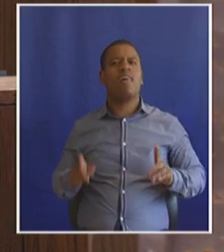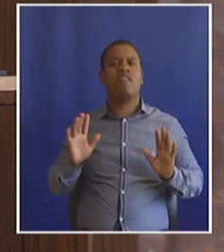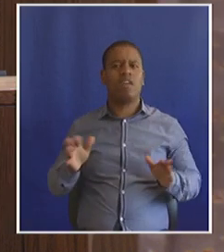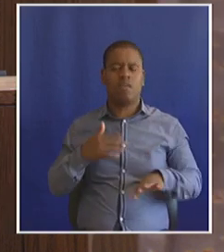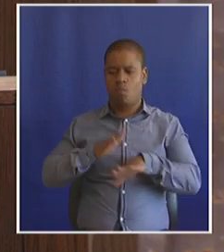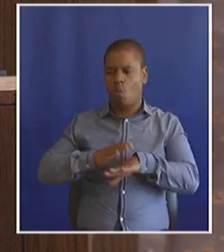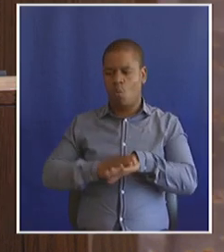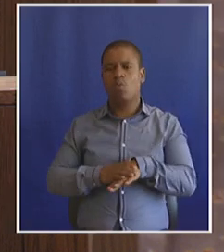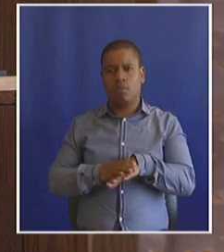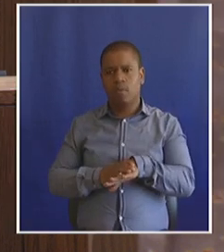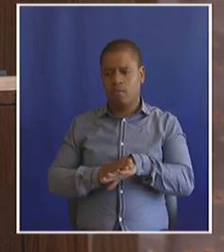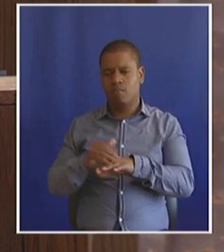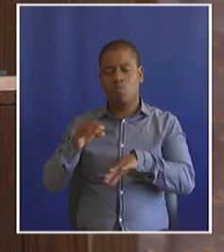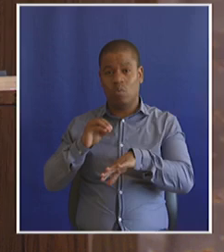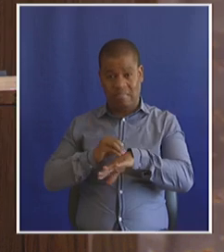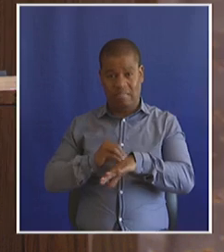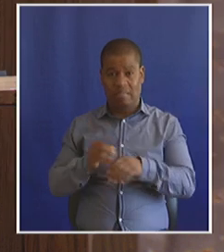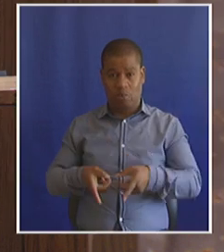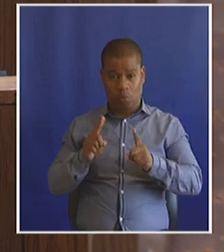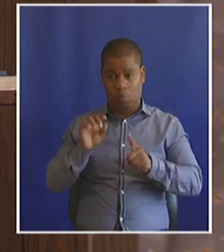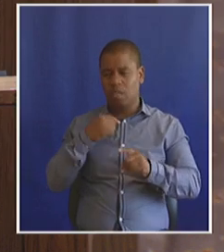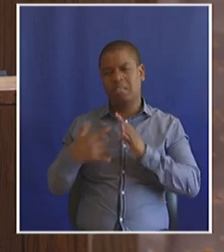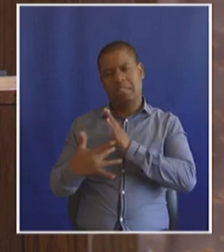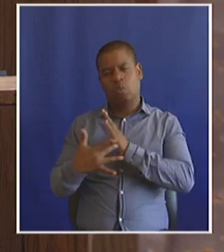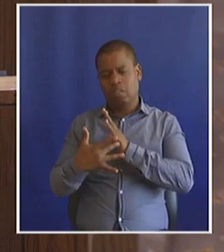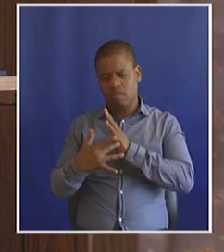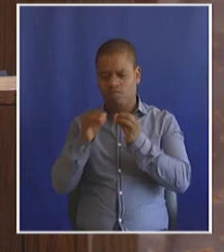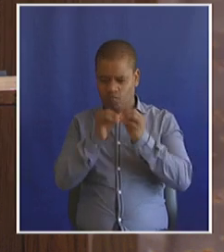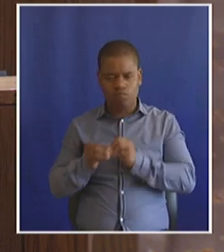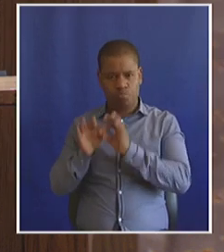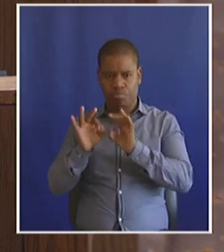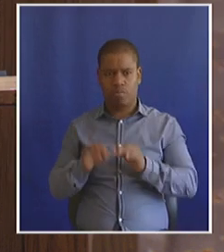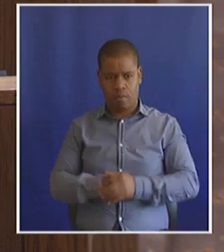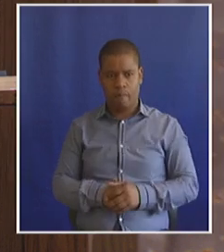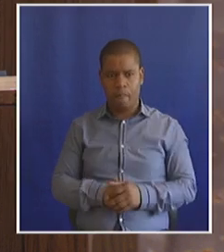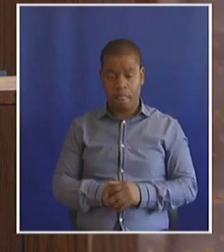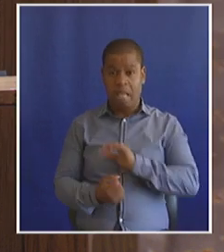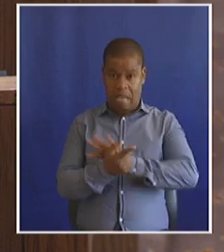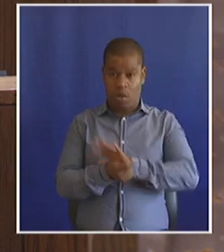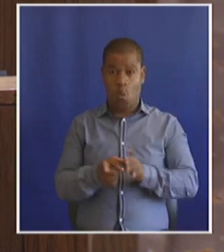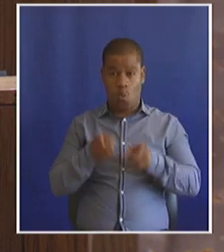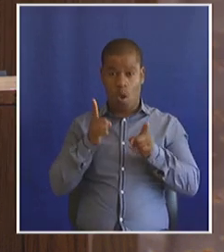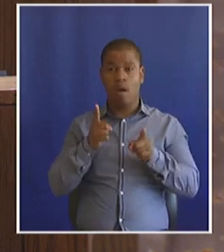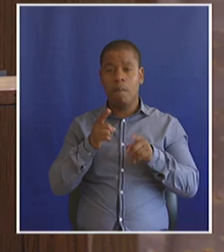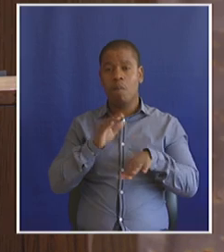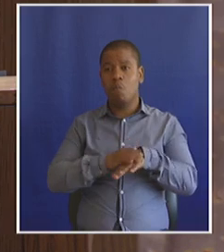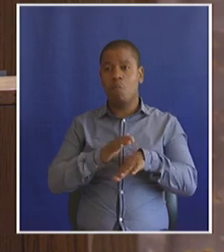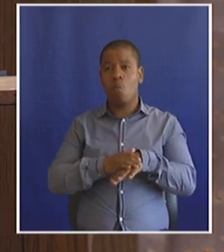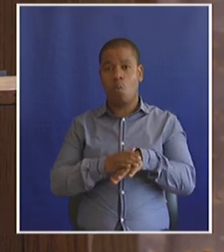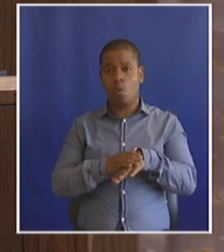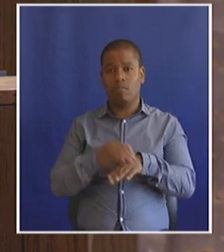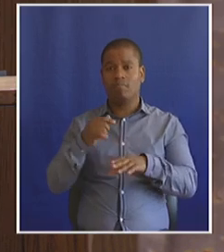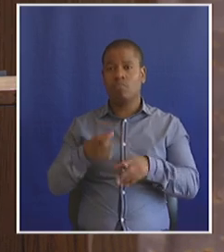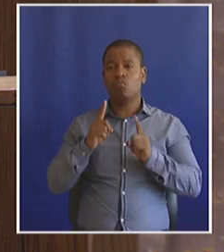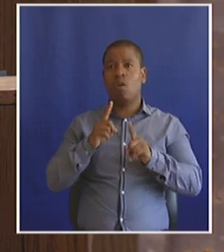outdated and inadequate security infrastructure and technology. And these challenges are aggravated by factors such as the chronic overcrowding of many